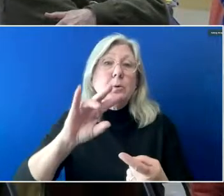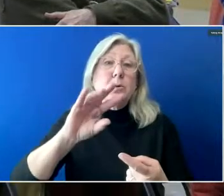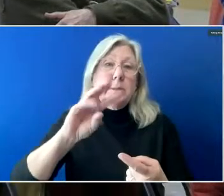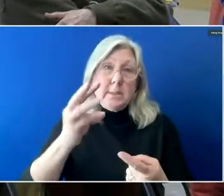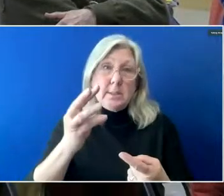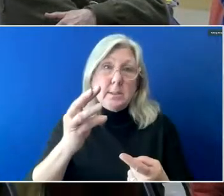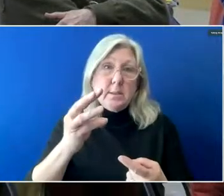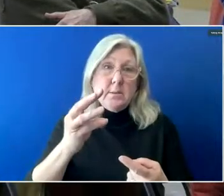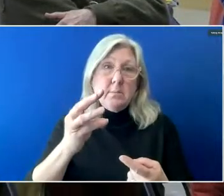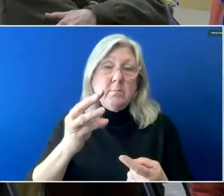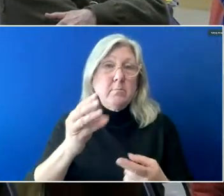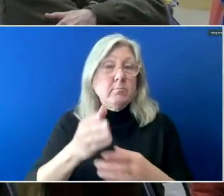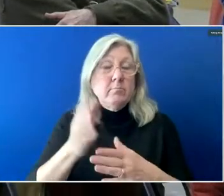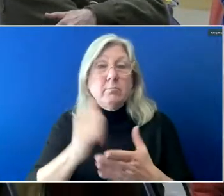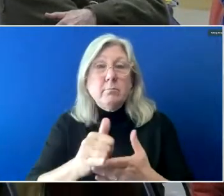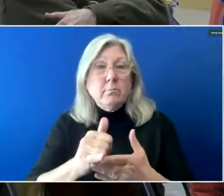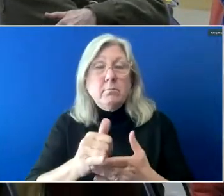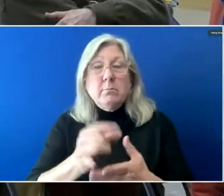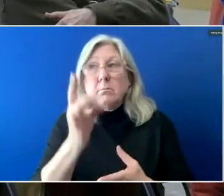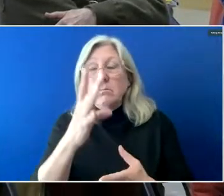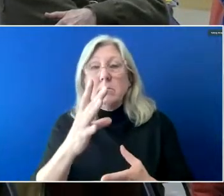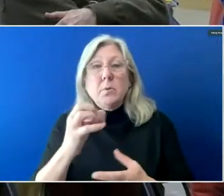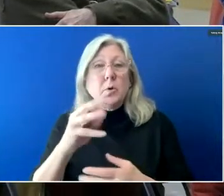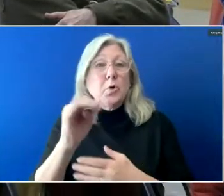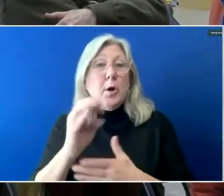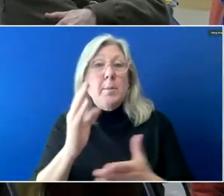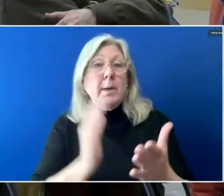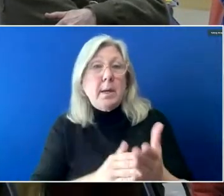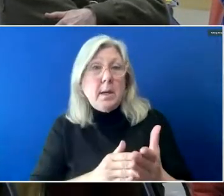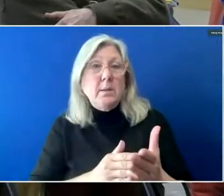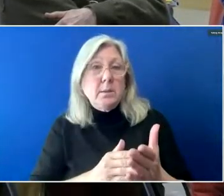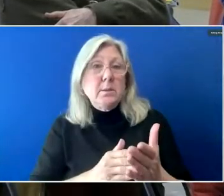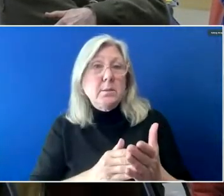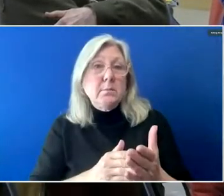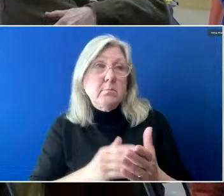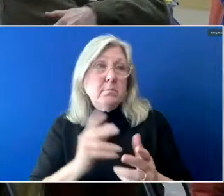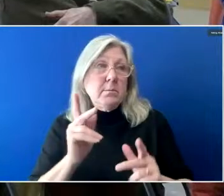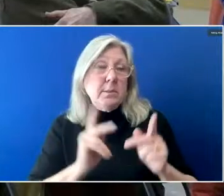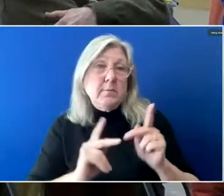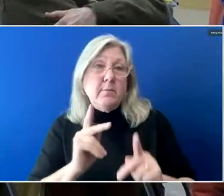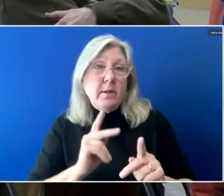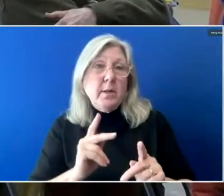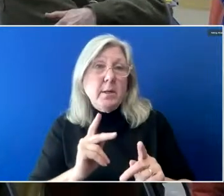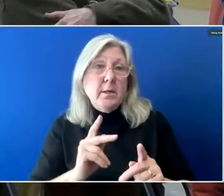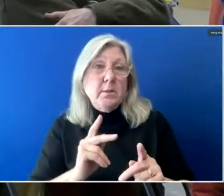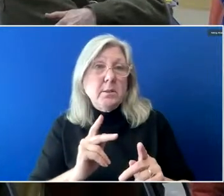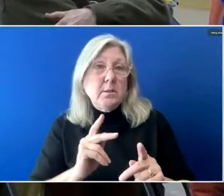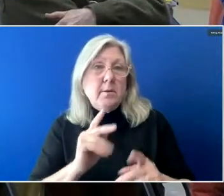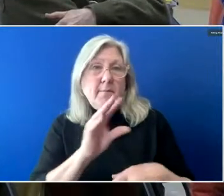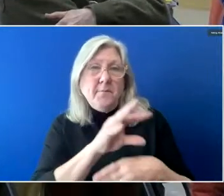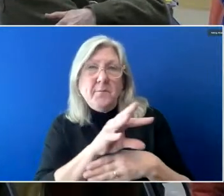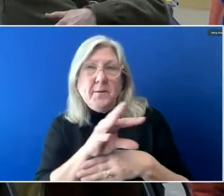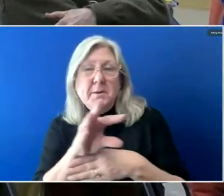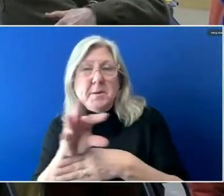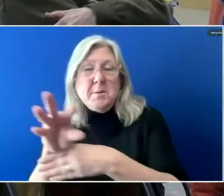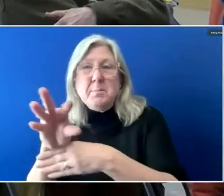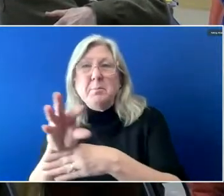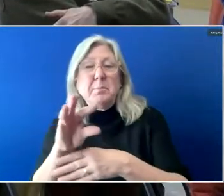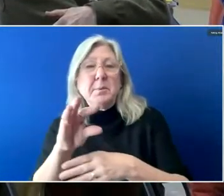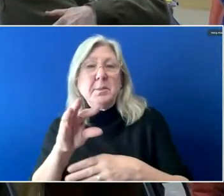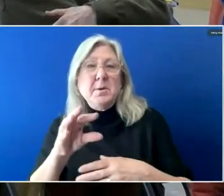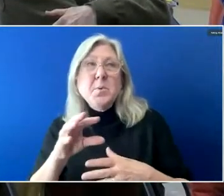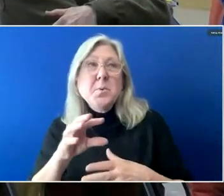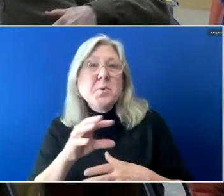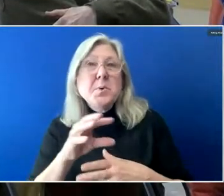innocent civilians deliberately they were filmed uh gleefully transmitted throughout